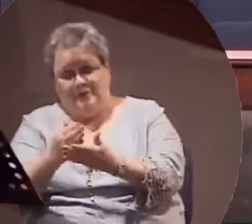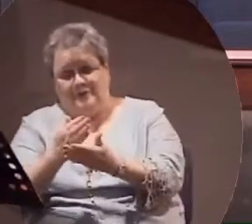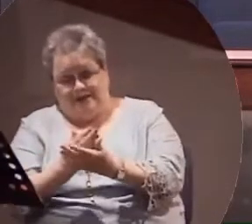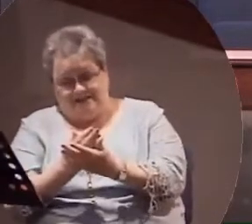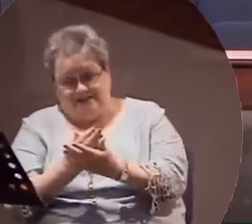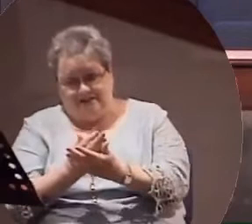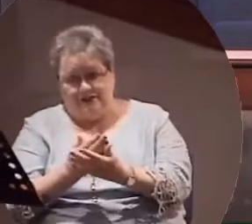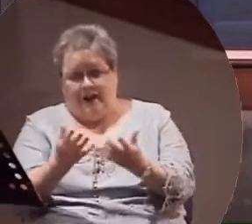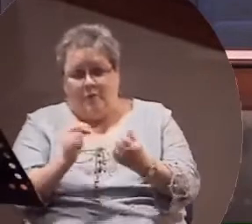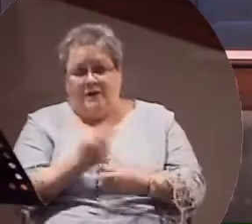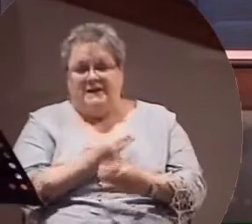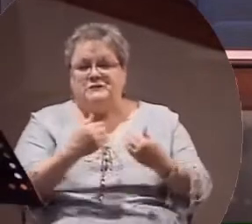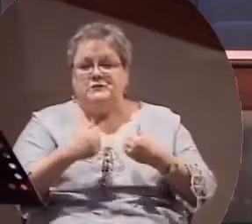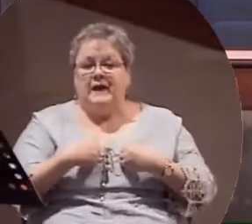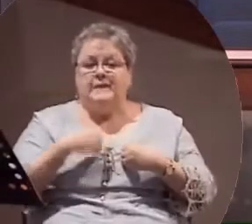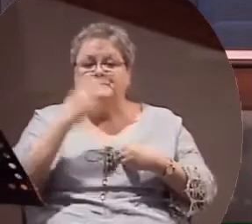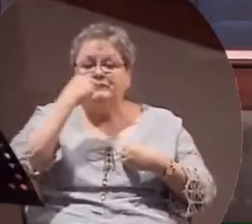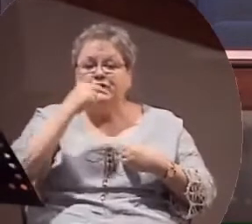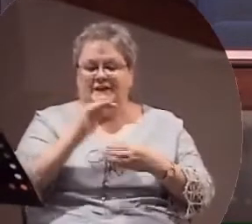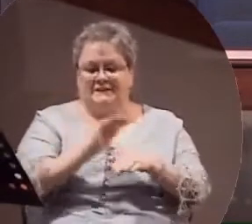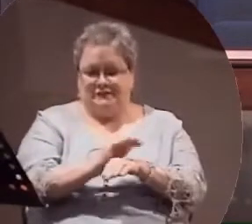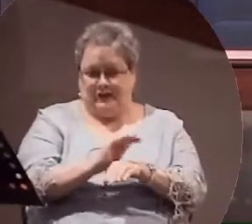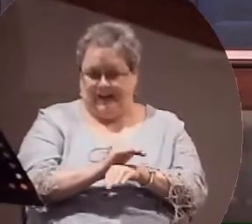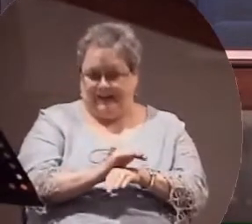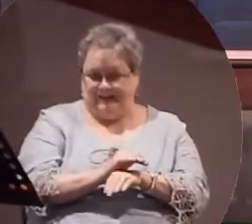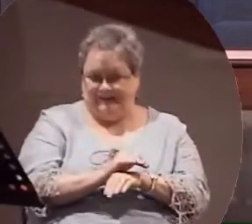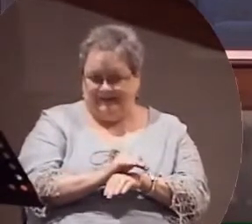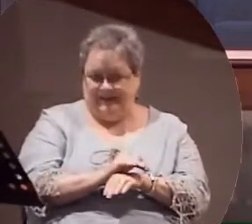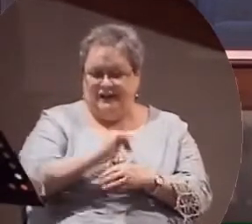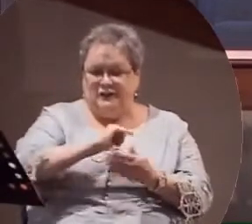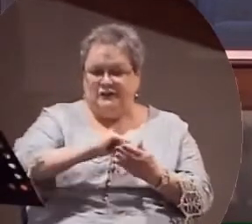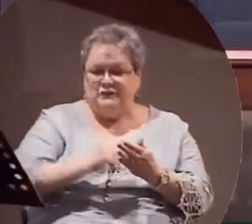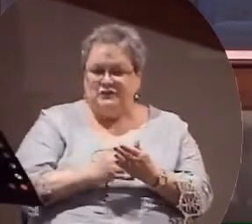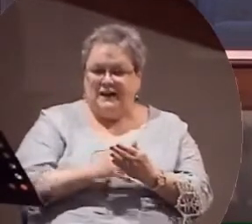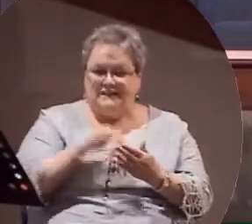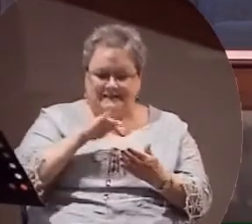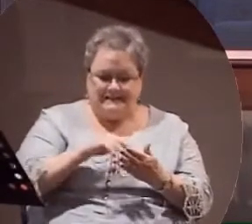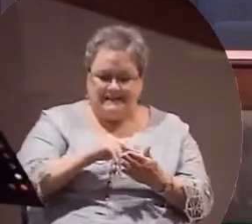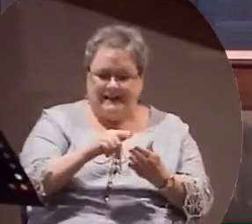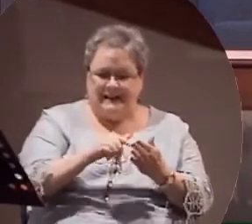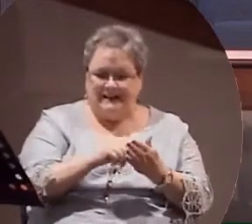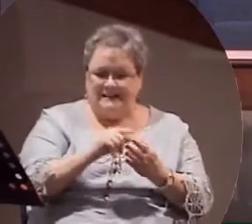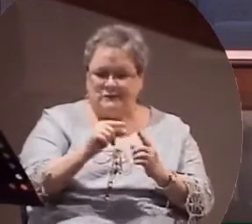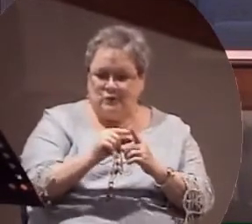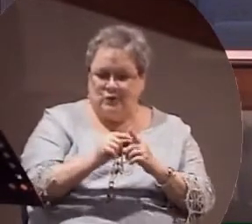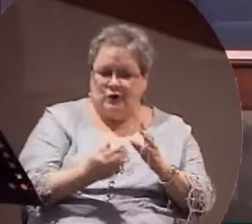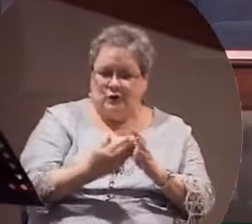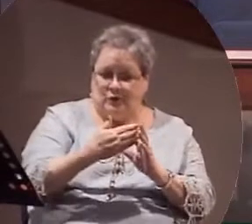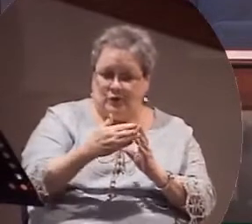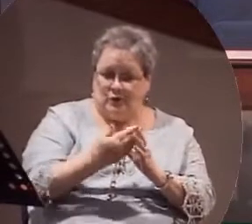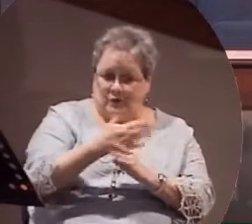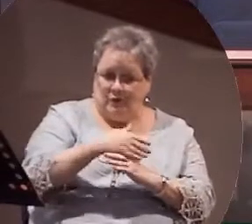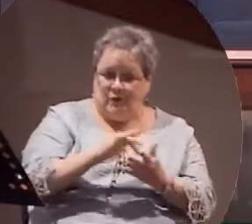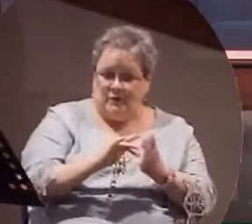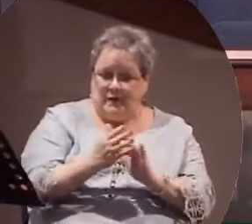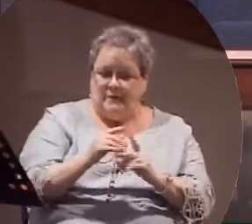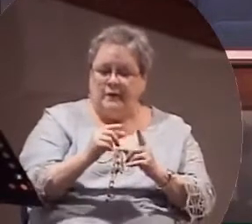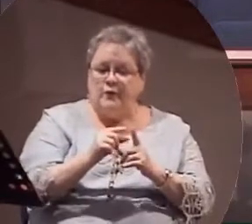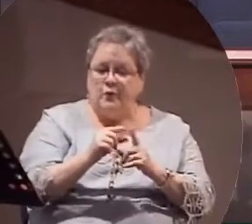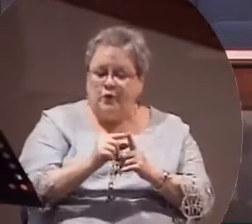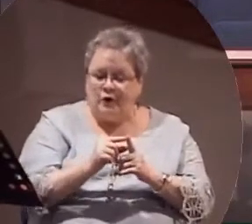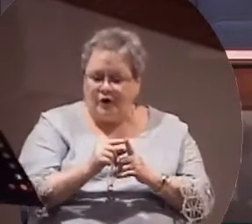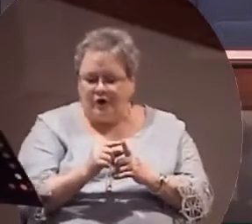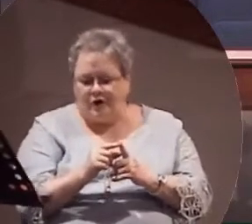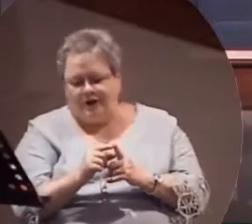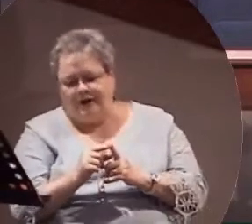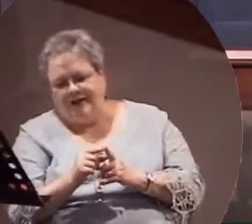like first to have a little bit of fun tonight, just following this word through the Bible. Now, the word that I want us to look